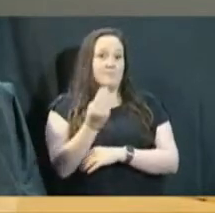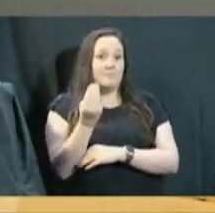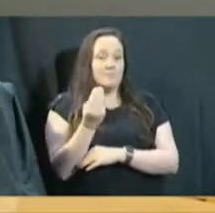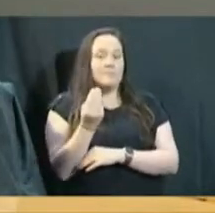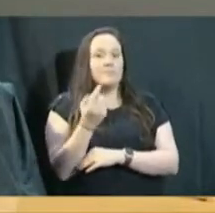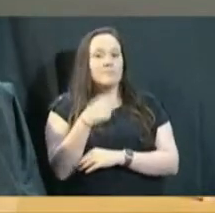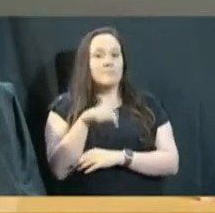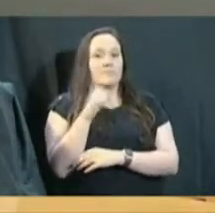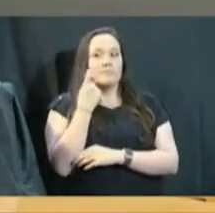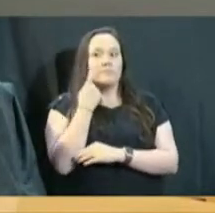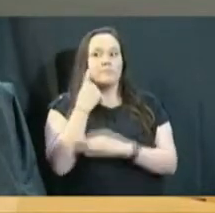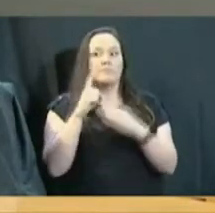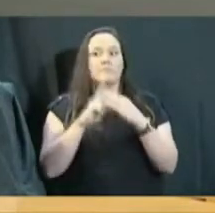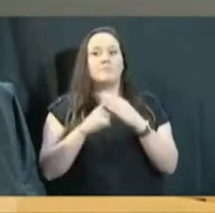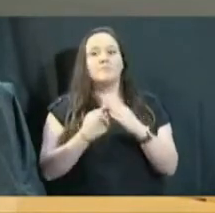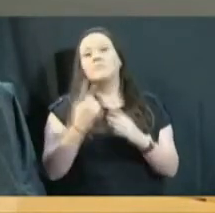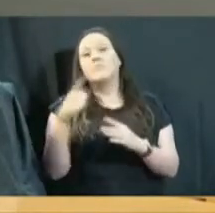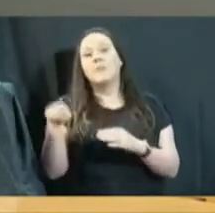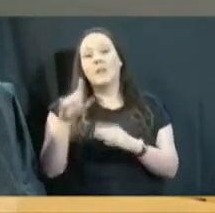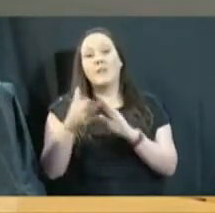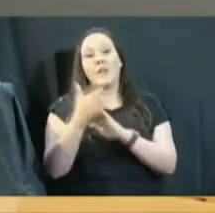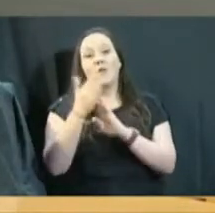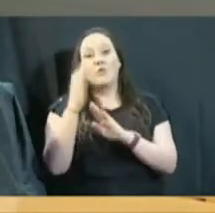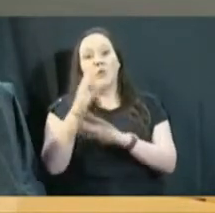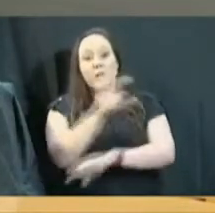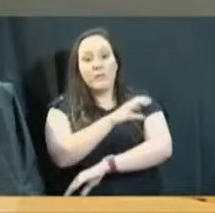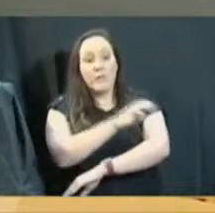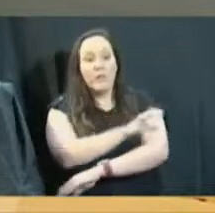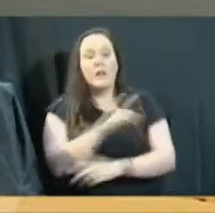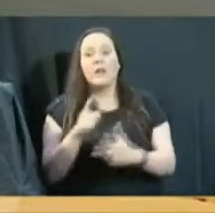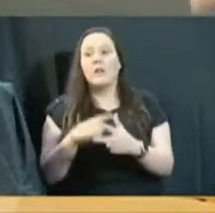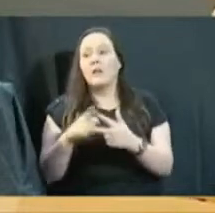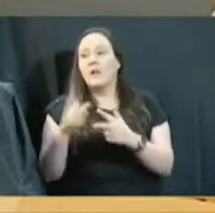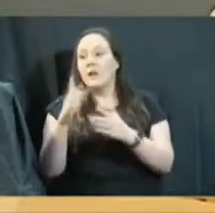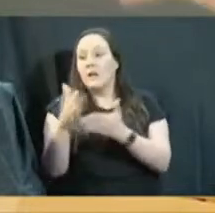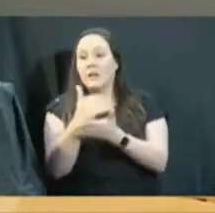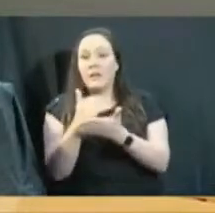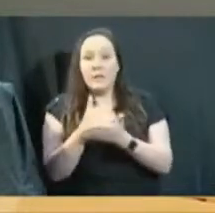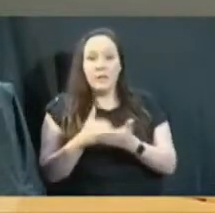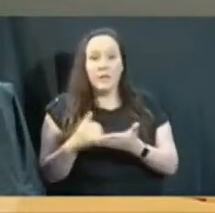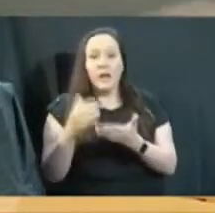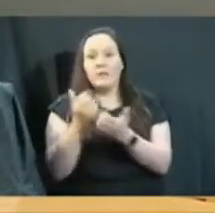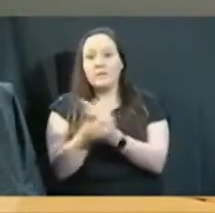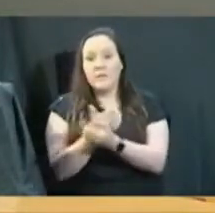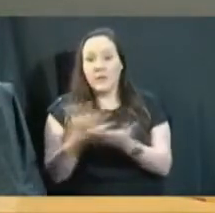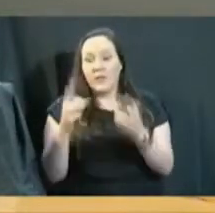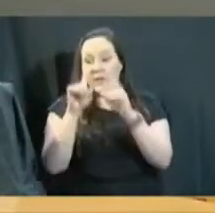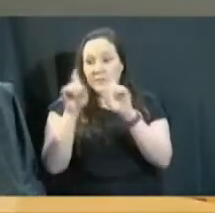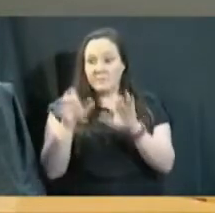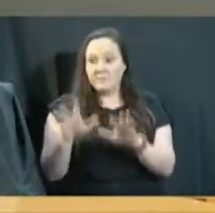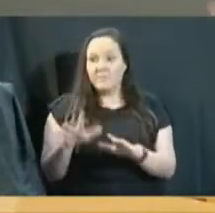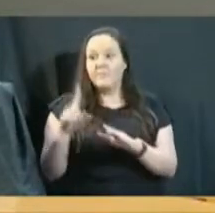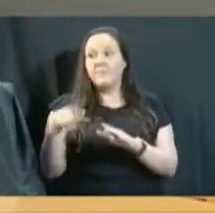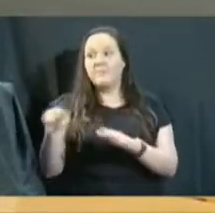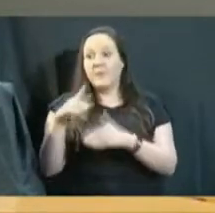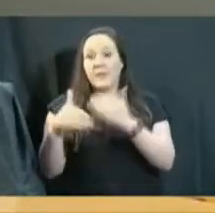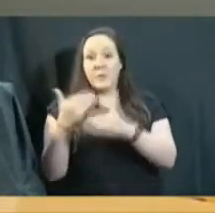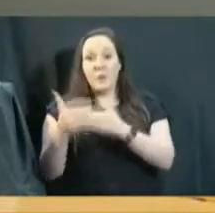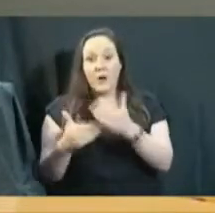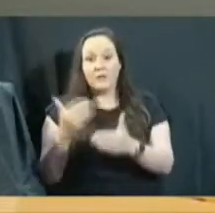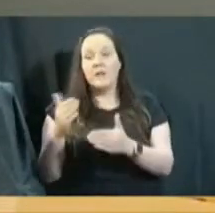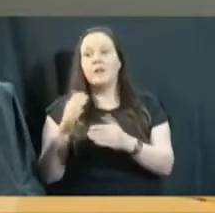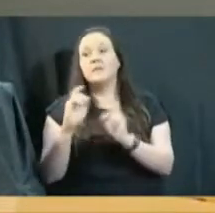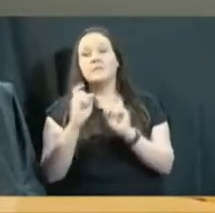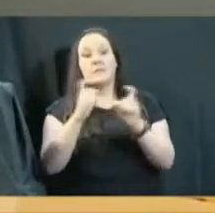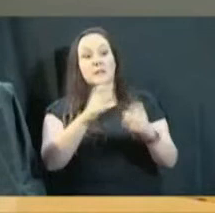They run the clinic, they collect the specimens, they have the lab, they process the specimens and get the results to